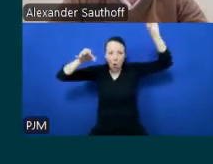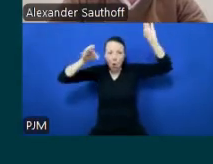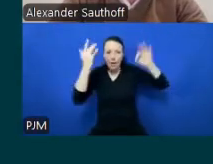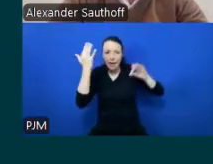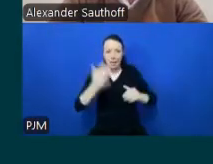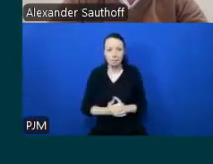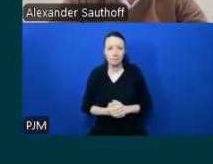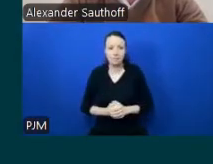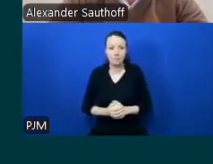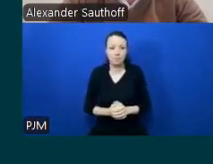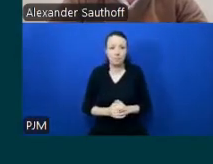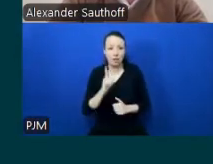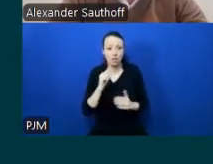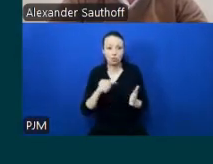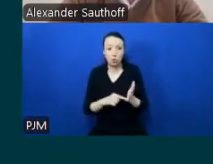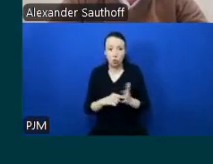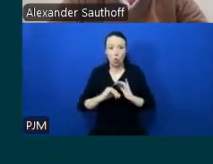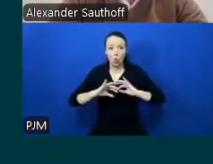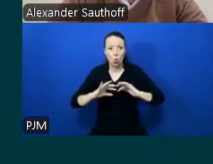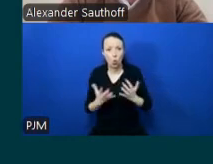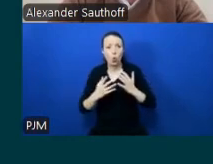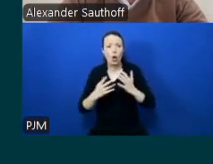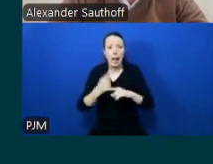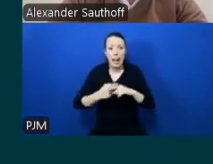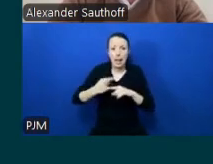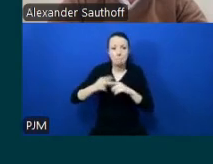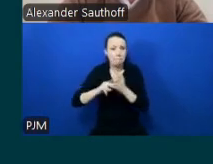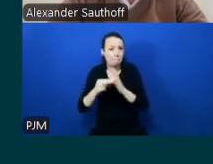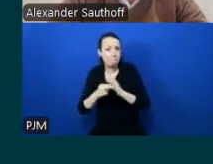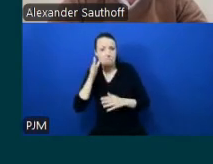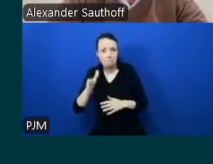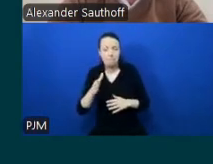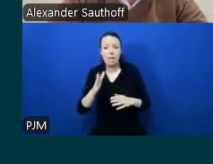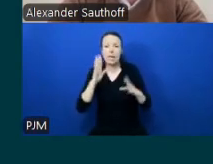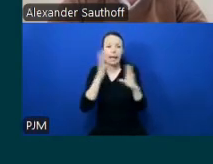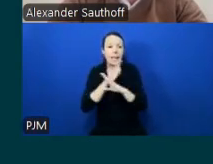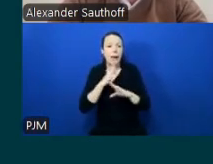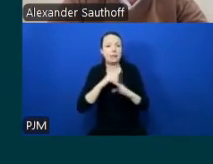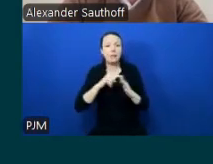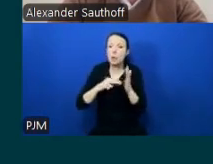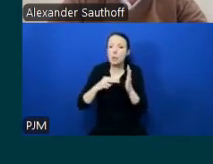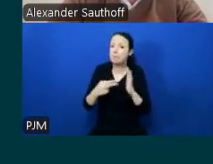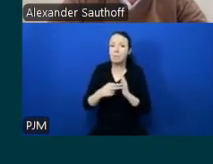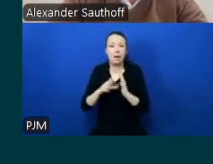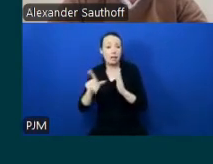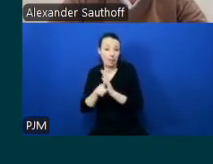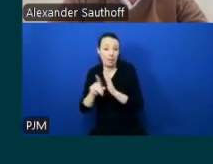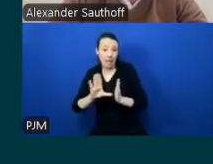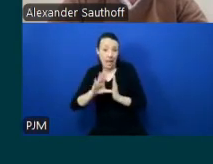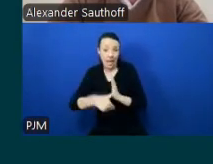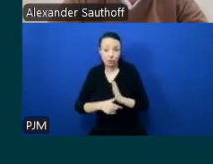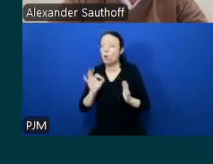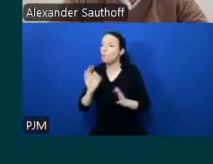the municipality's broader climate plan. So its main objective is